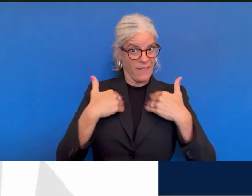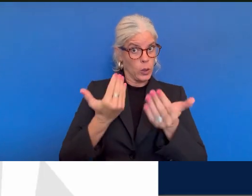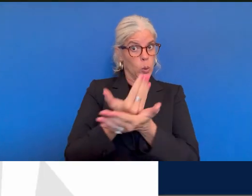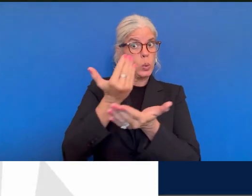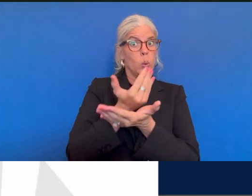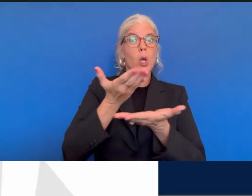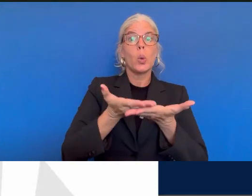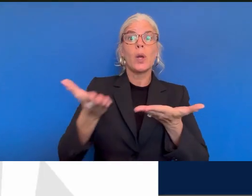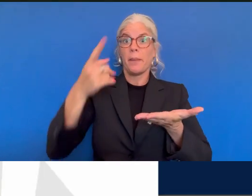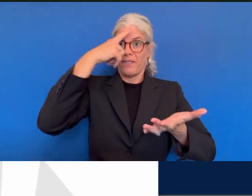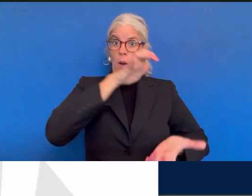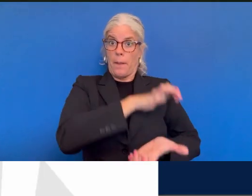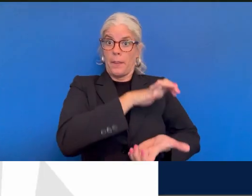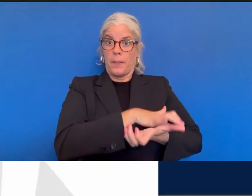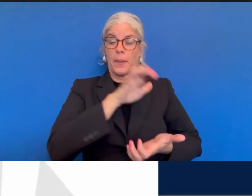mammograms?